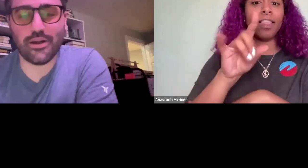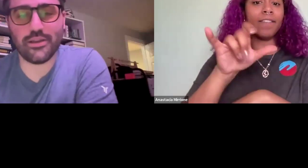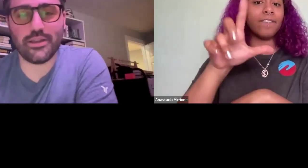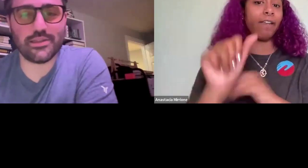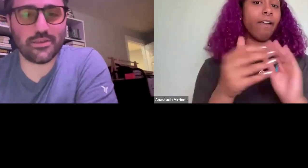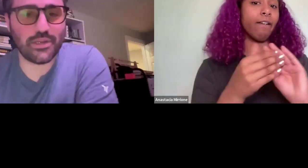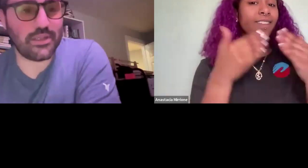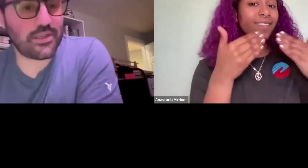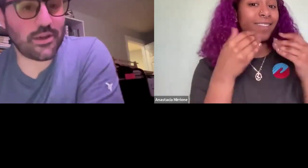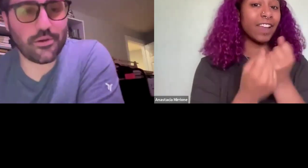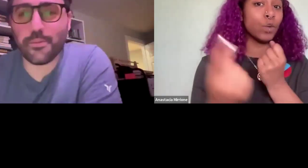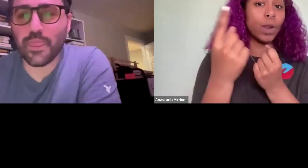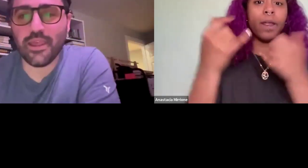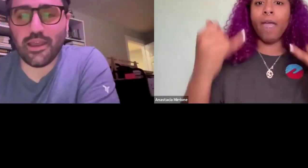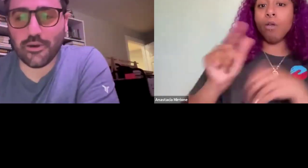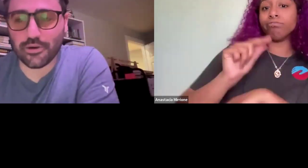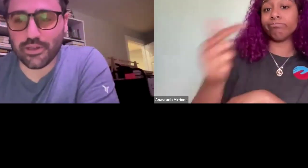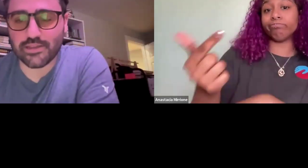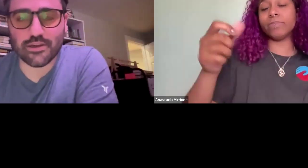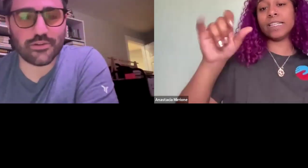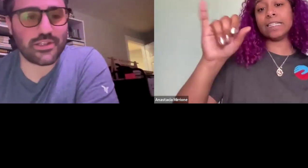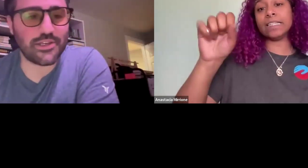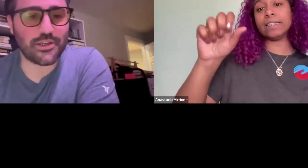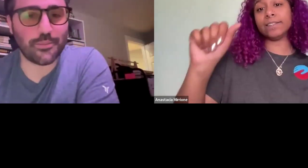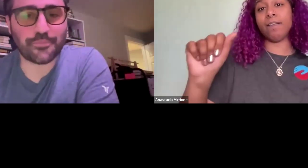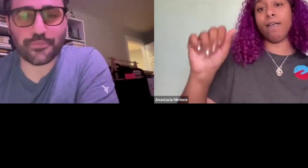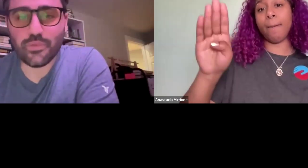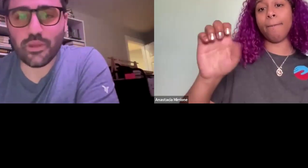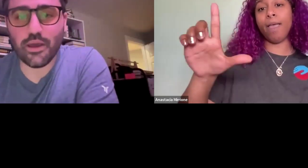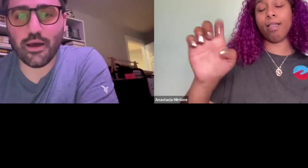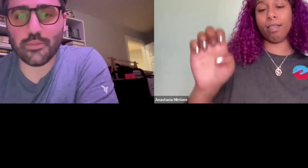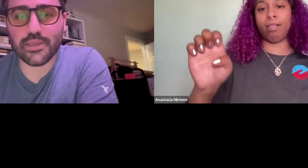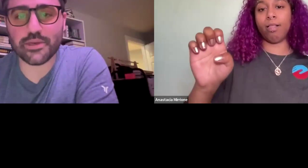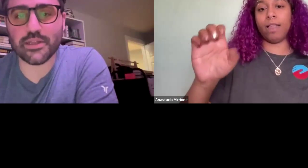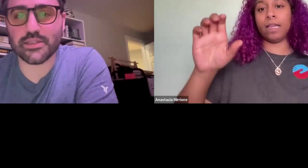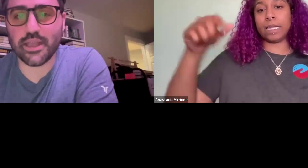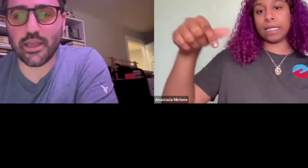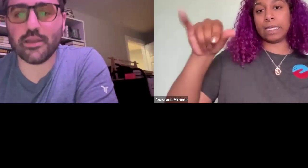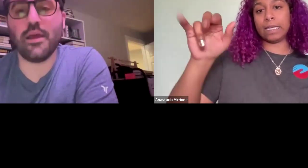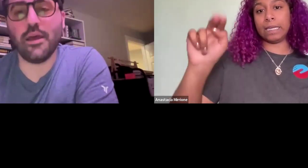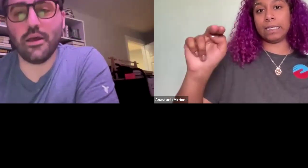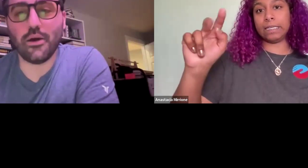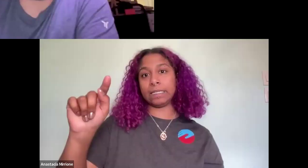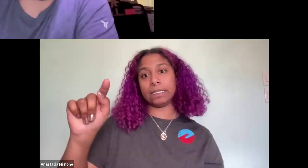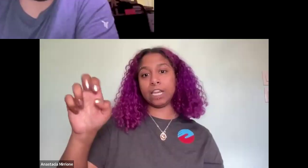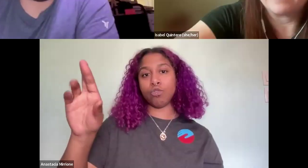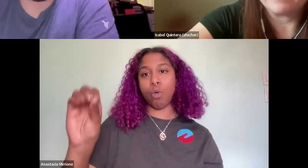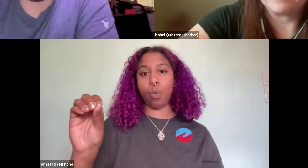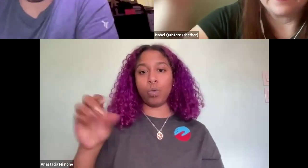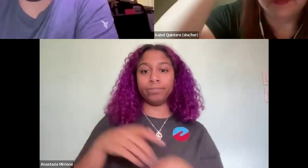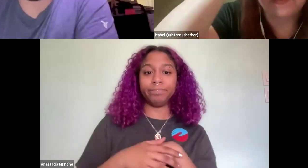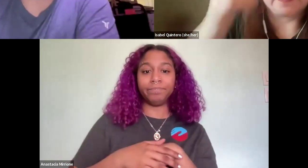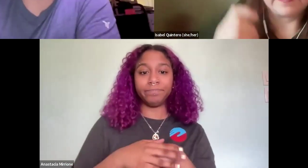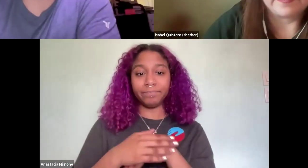bring on Isabel Quintero, our last conversation. Isabel is an